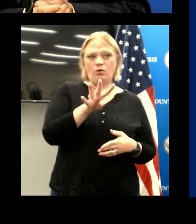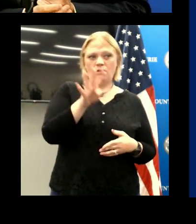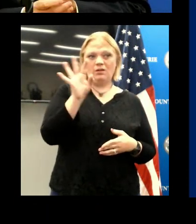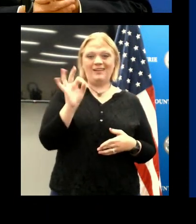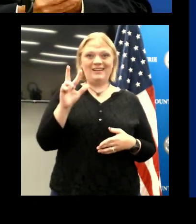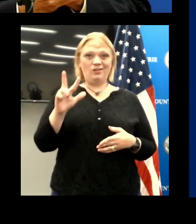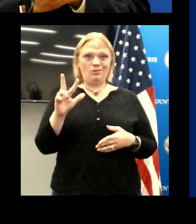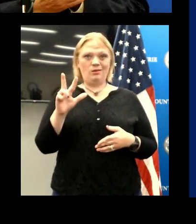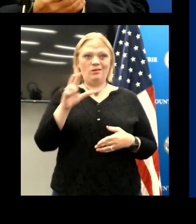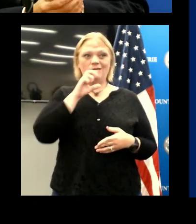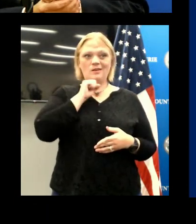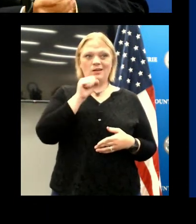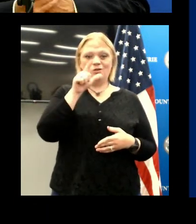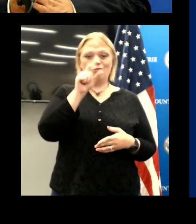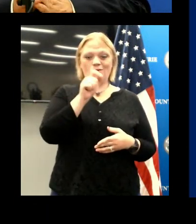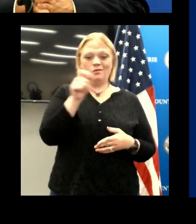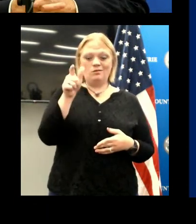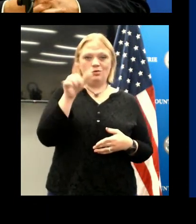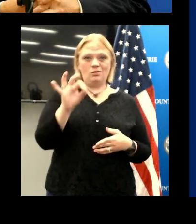93 of them were 20 to 29,